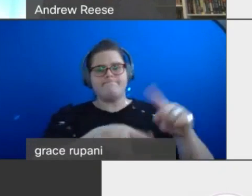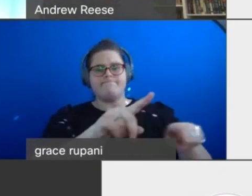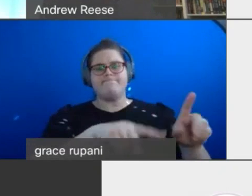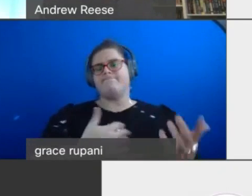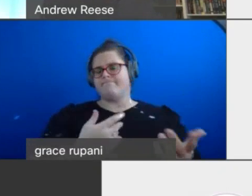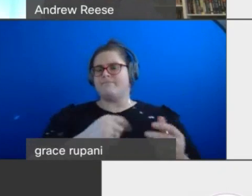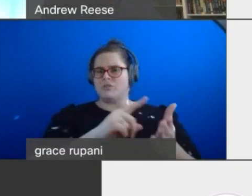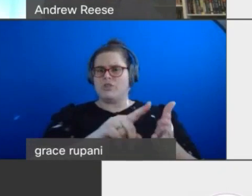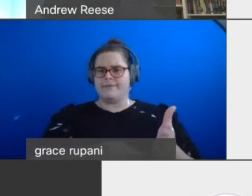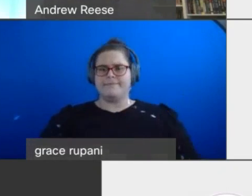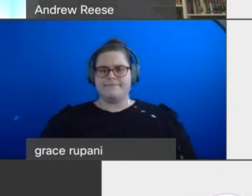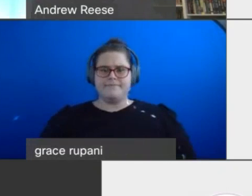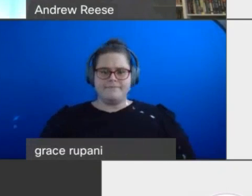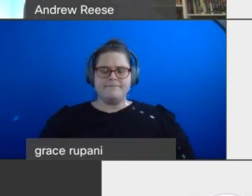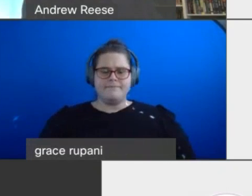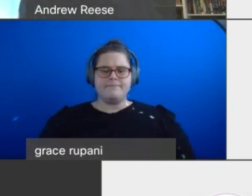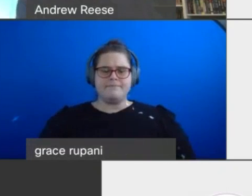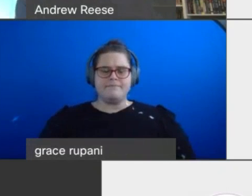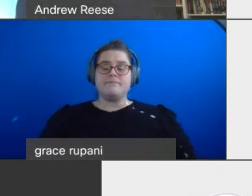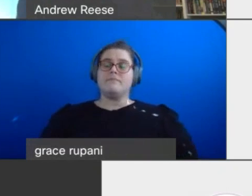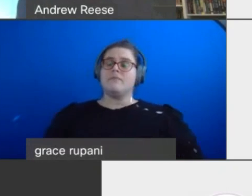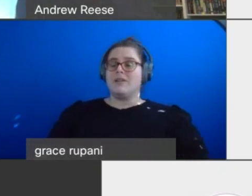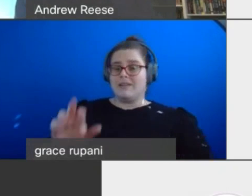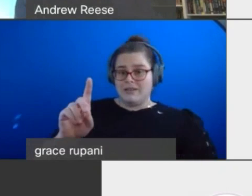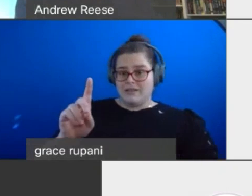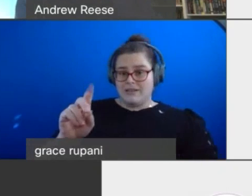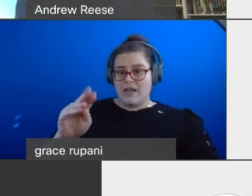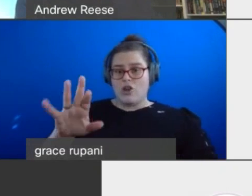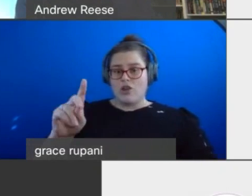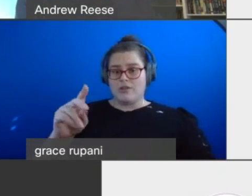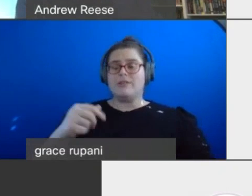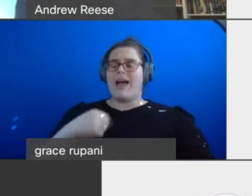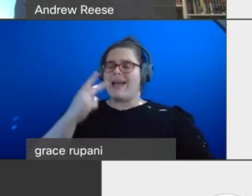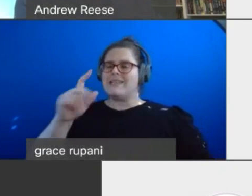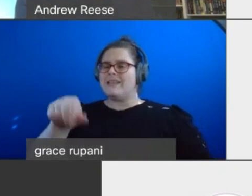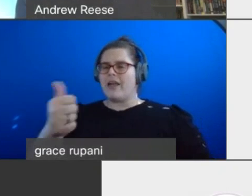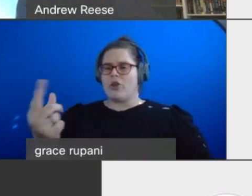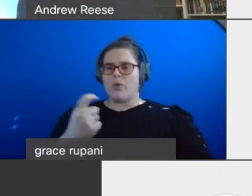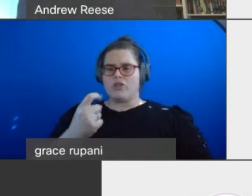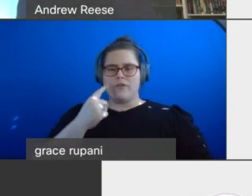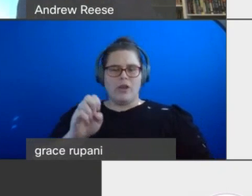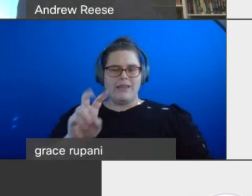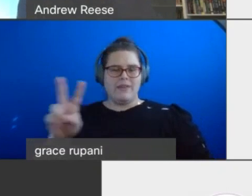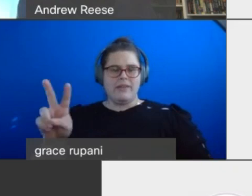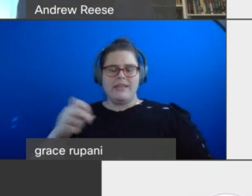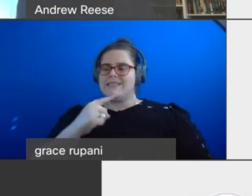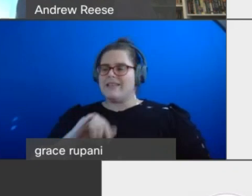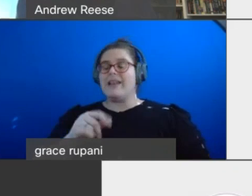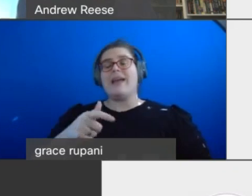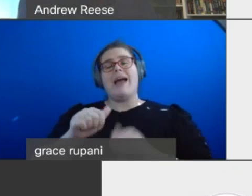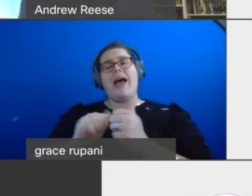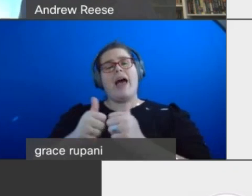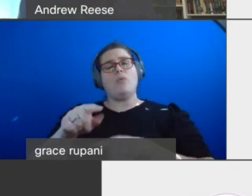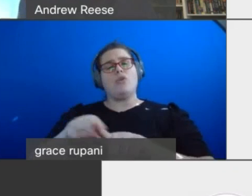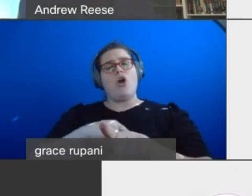I see another question pertaining to EVV. I'll just read it out and answer it. How long after an agency has completed EVV